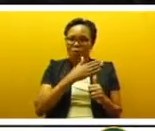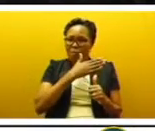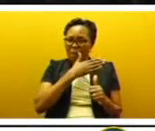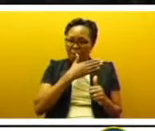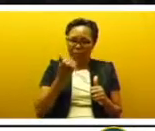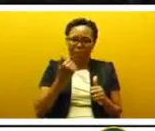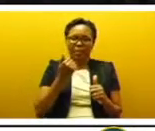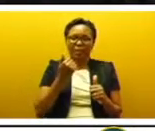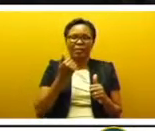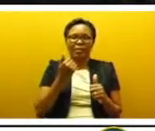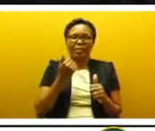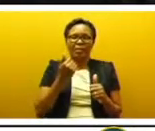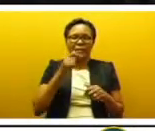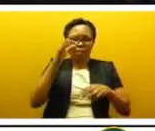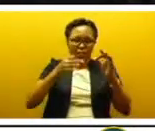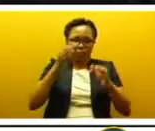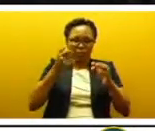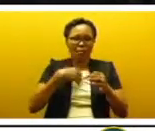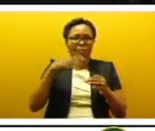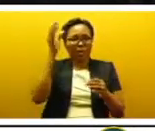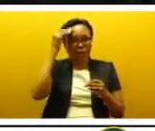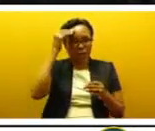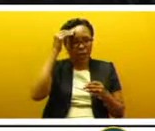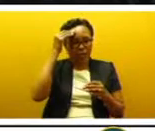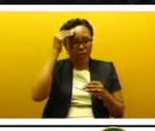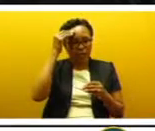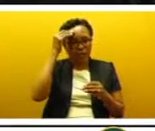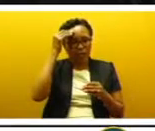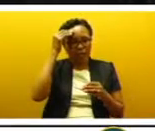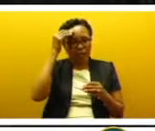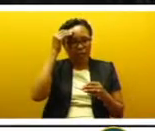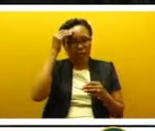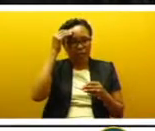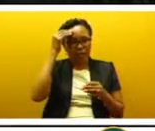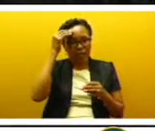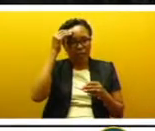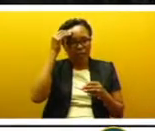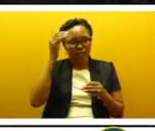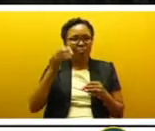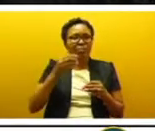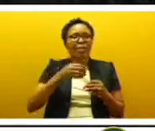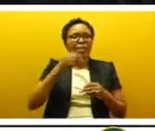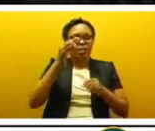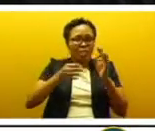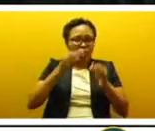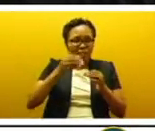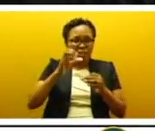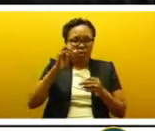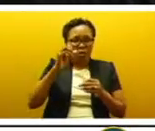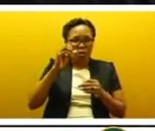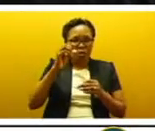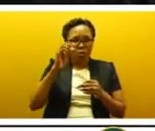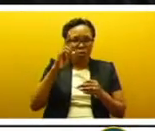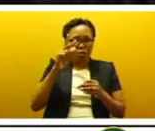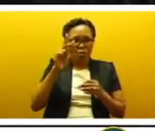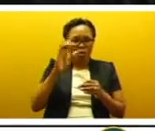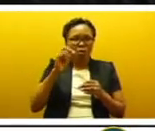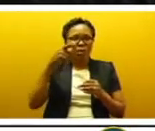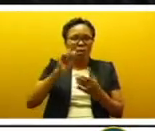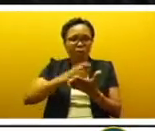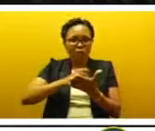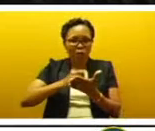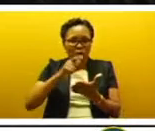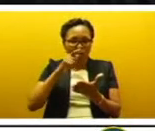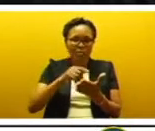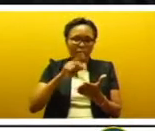I've read. I've read it many times. It was written by Artist Judge Jouko was there writing it. Catherine Mantoinoti was there.